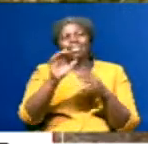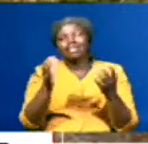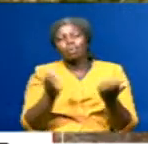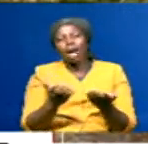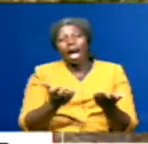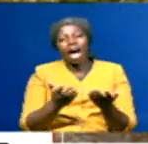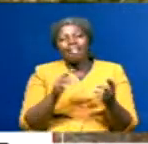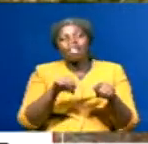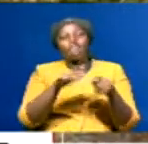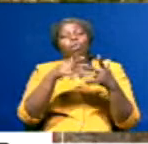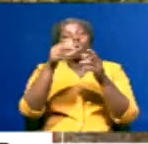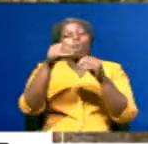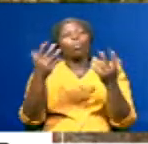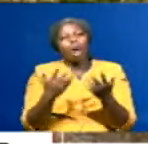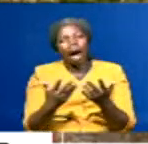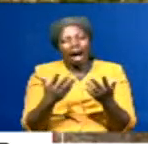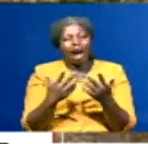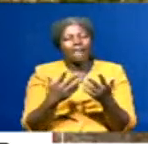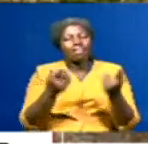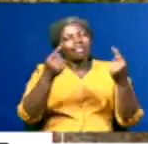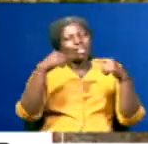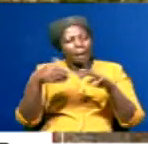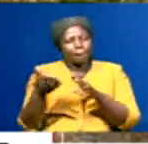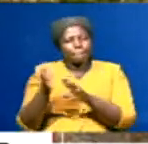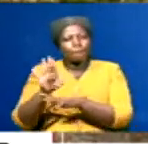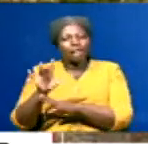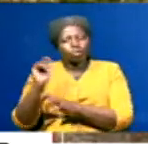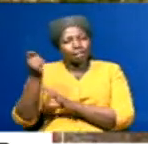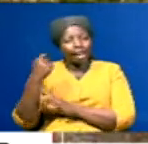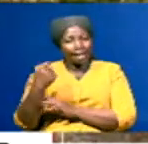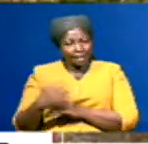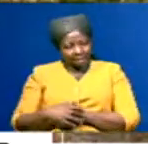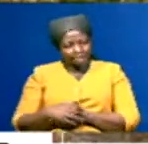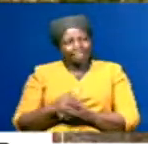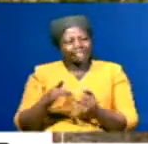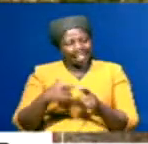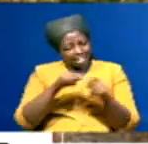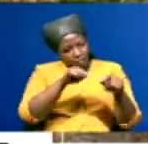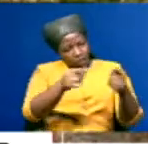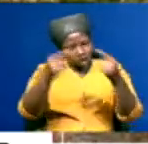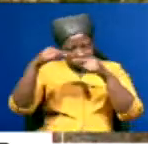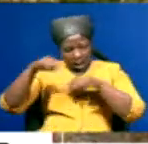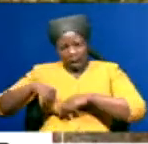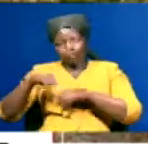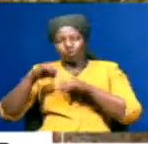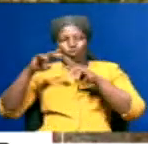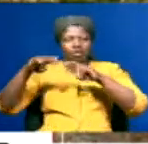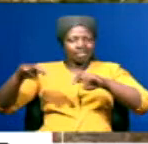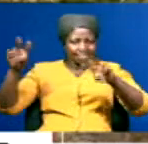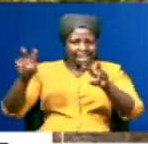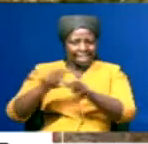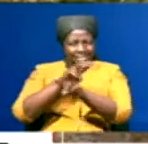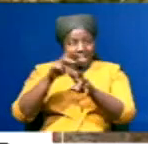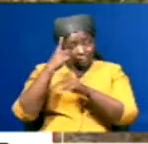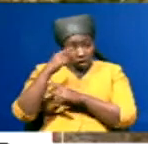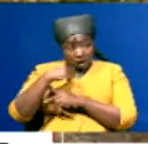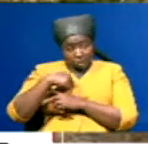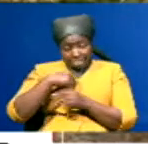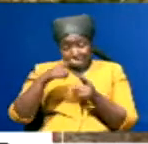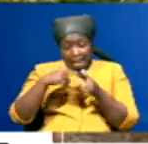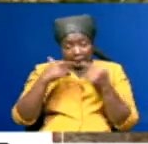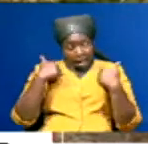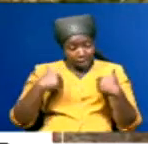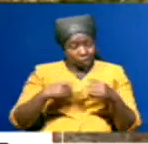she go? She came back to Kenya. So in fact, they came to look for me. And I started going there again